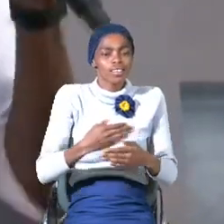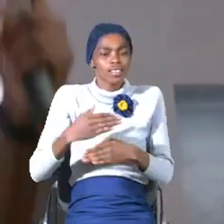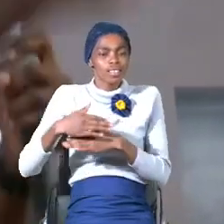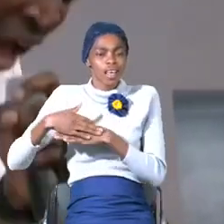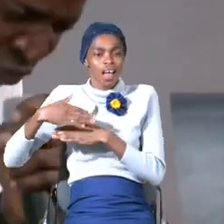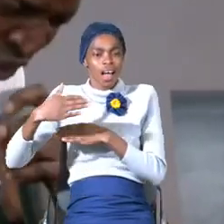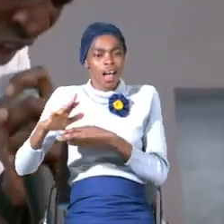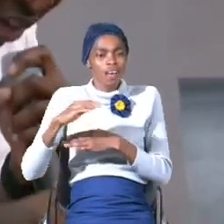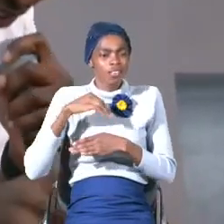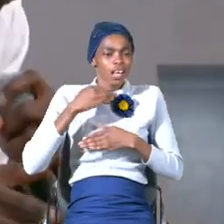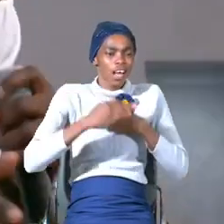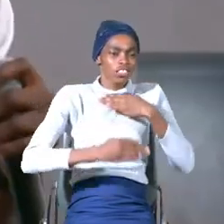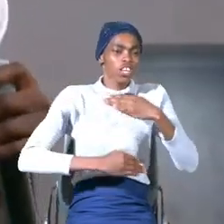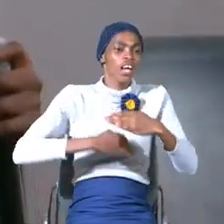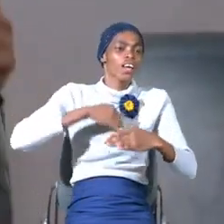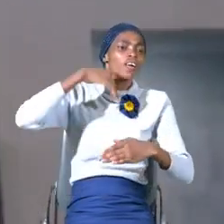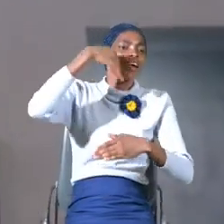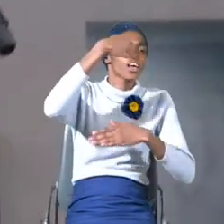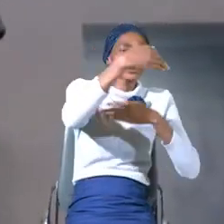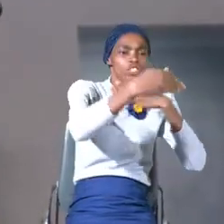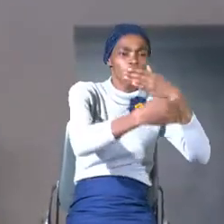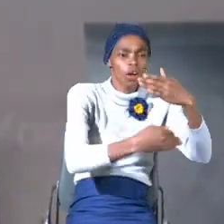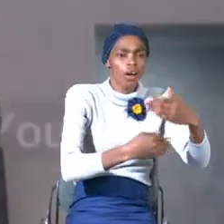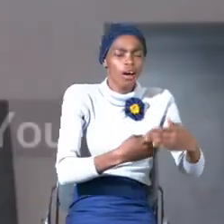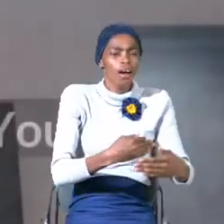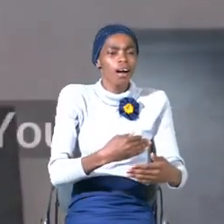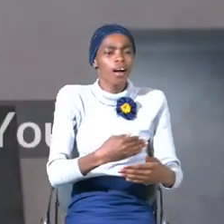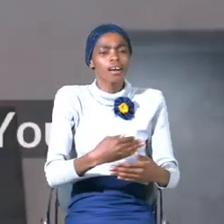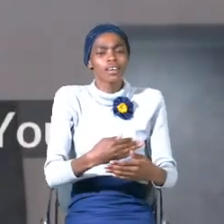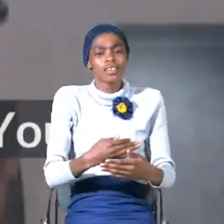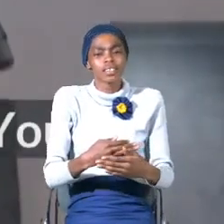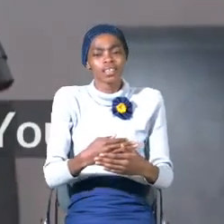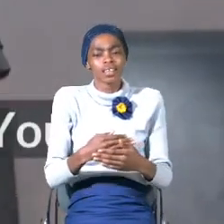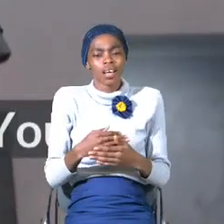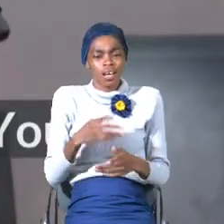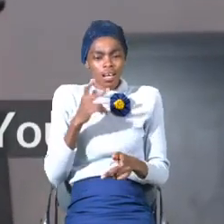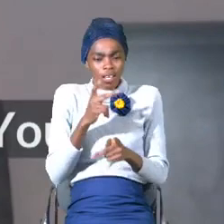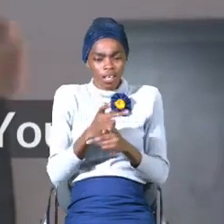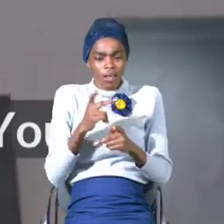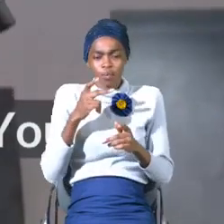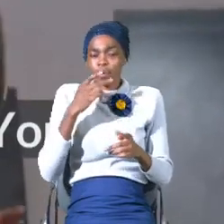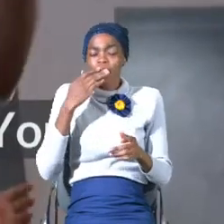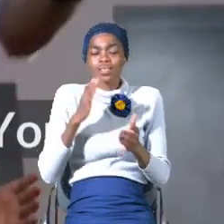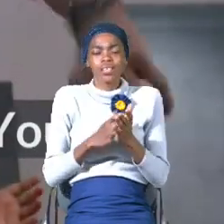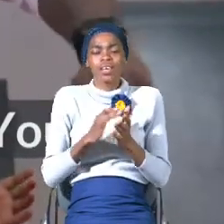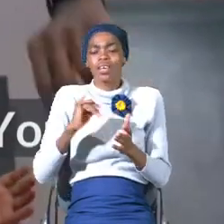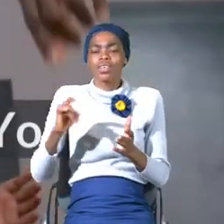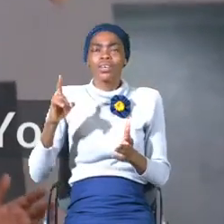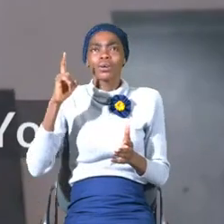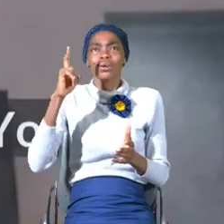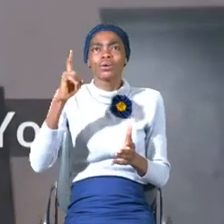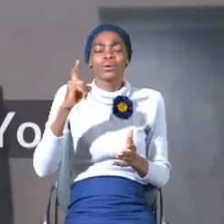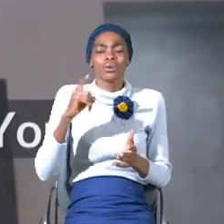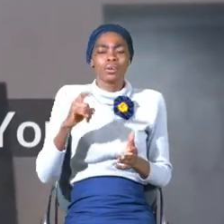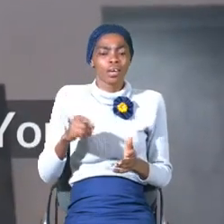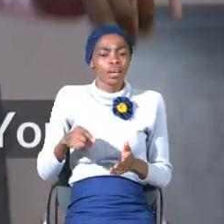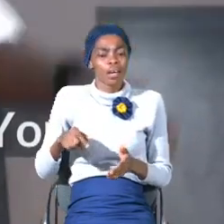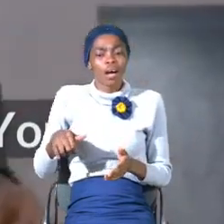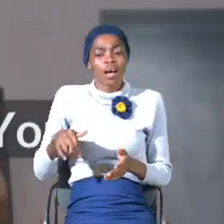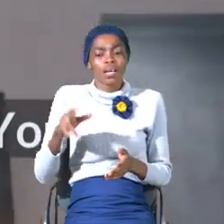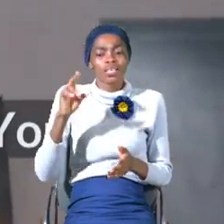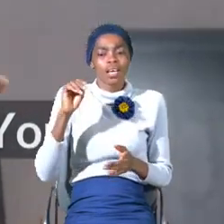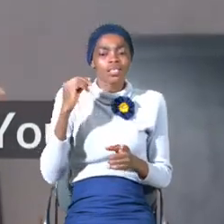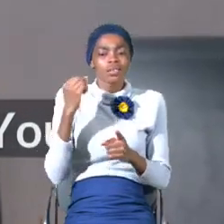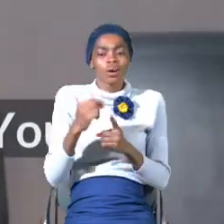Generations after generations. Keep praising you. Keep praising you. Yet no word.